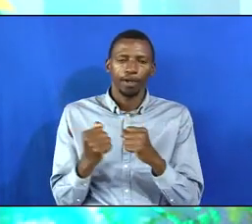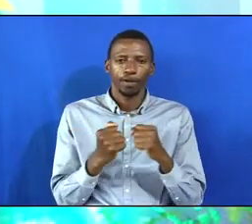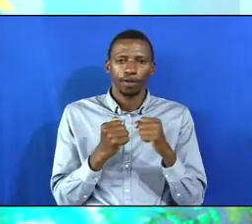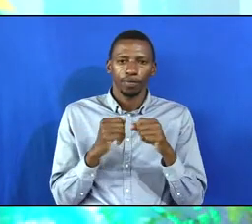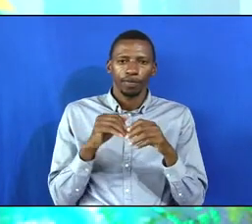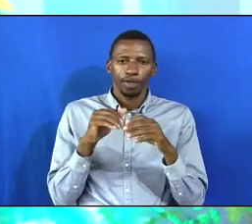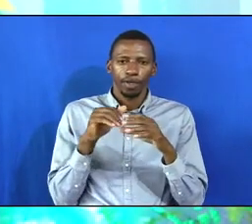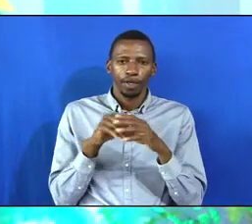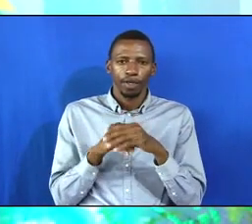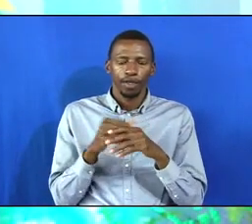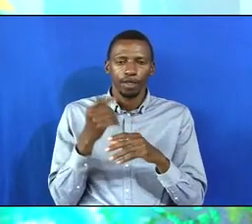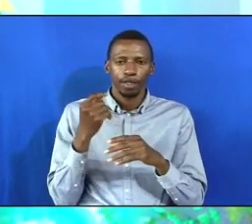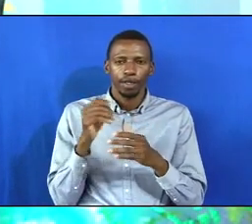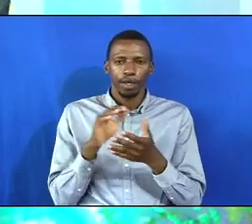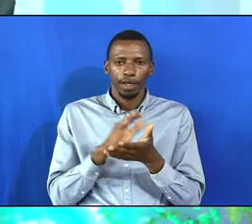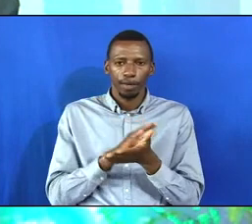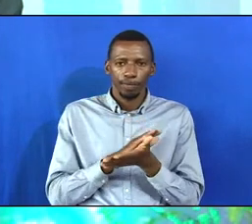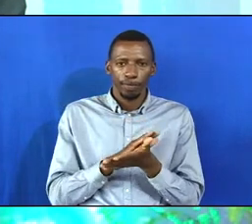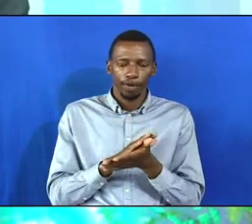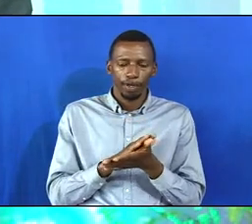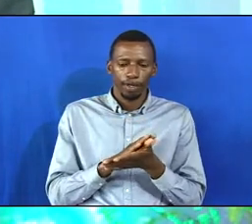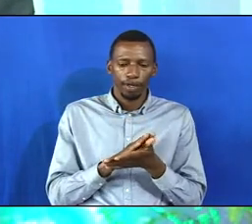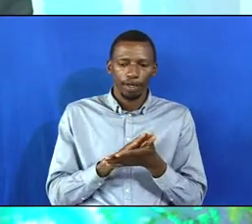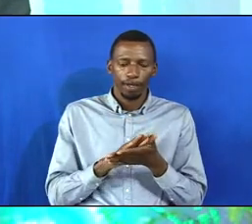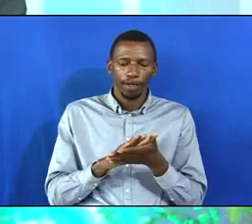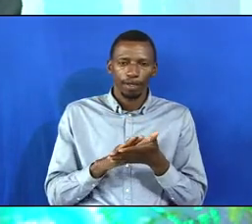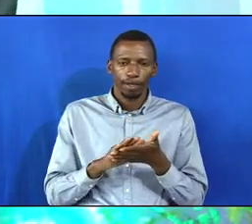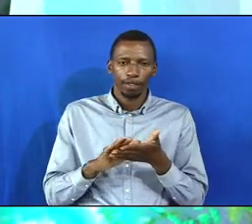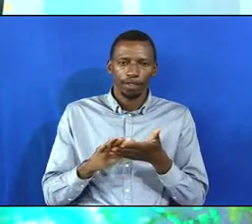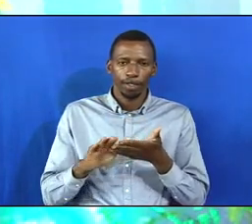wonder-working power in the